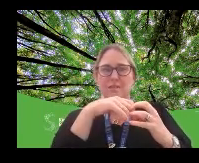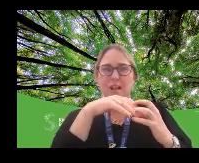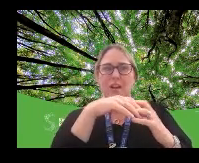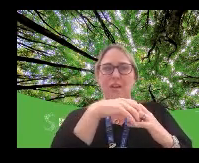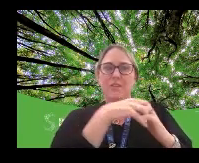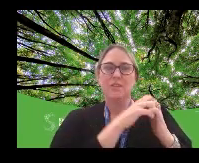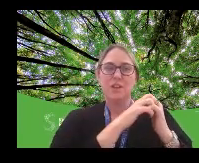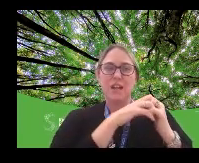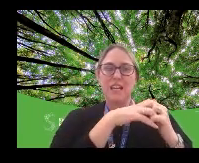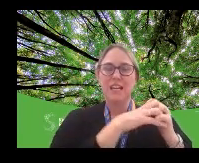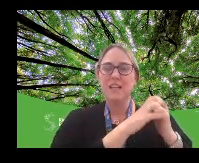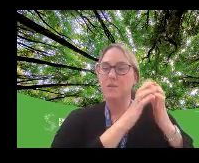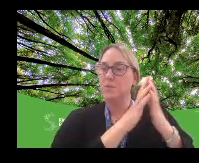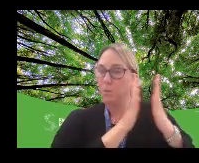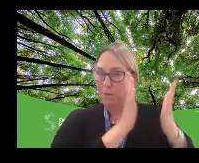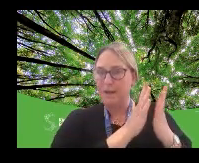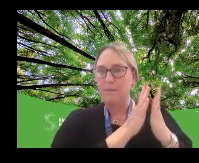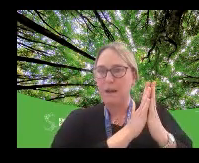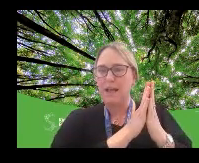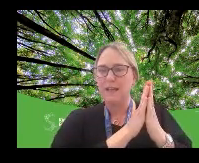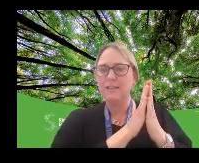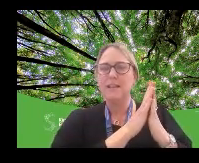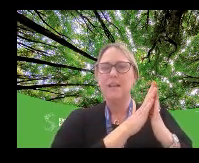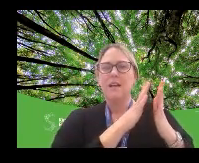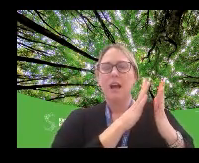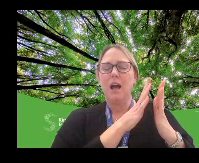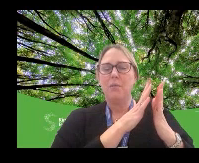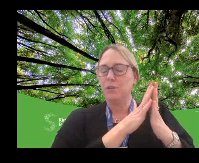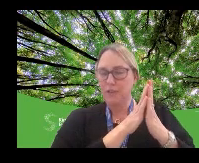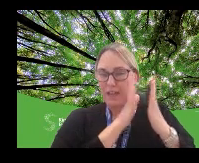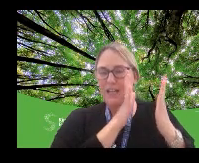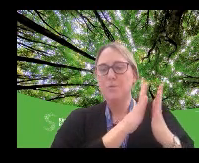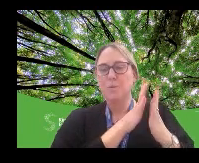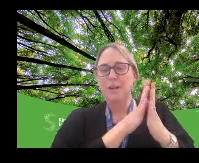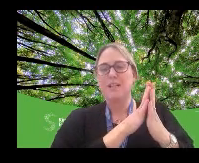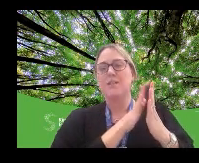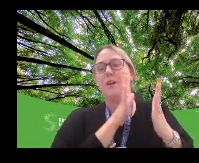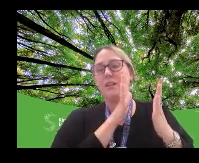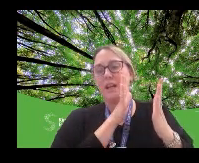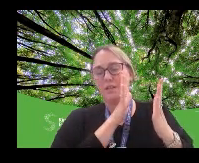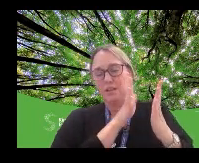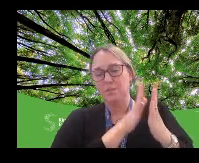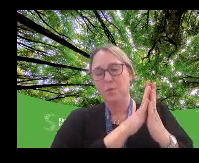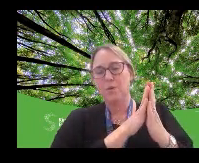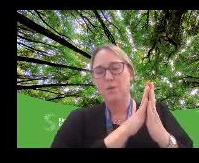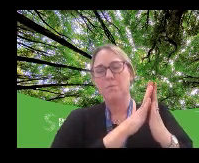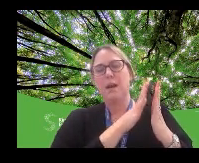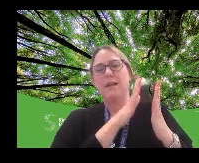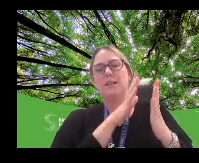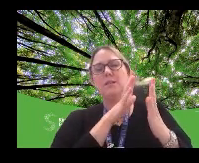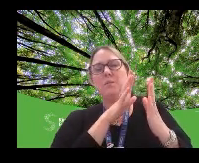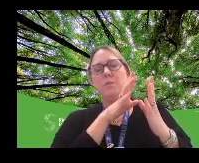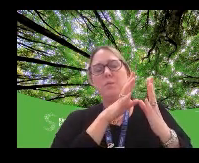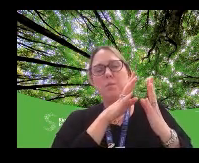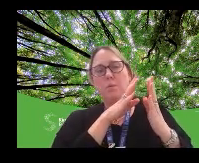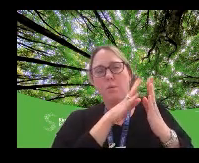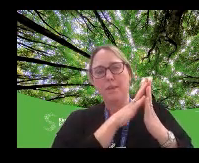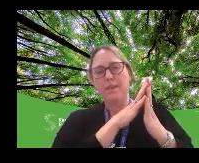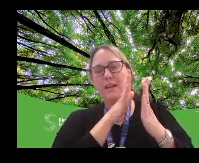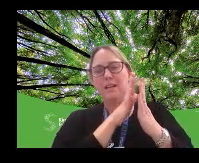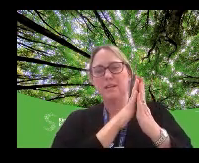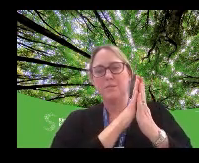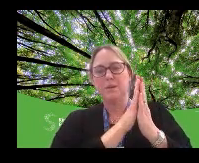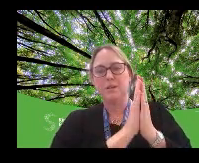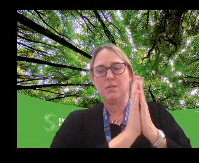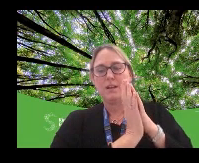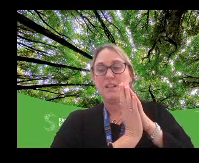the rest of their lives. And so the needs will be in place. Their needs will be identified and the support put in place. What